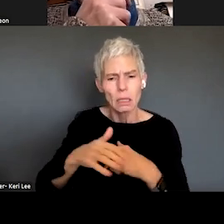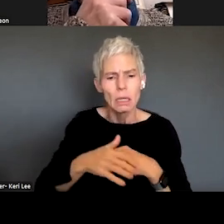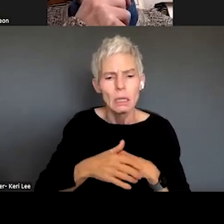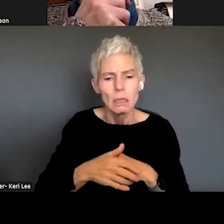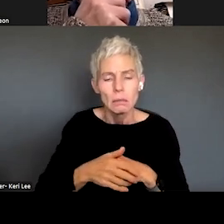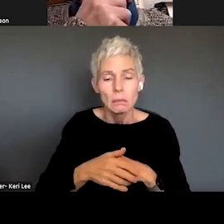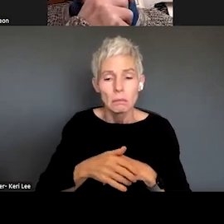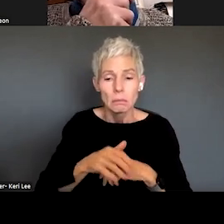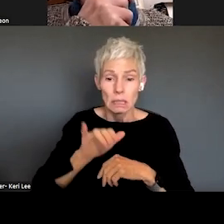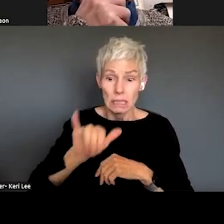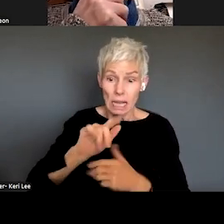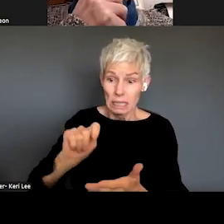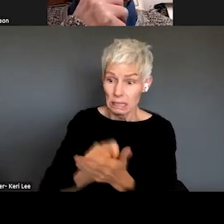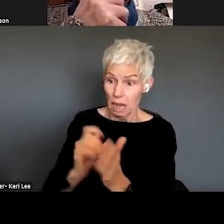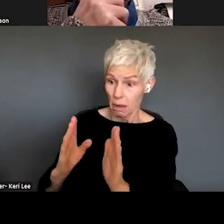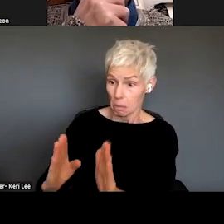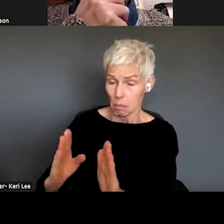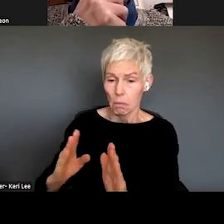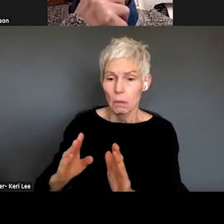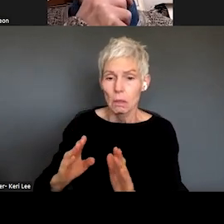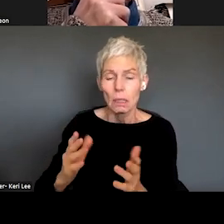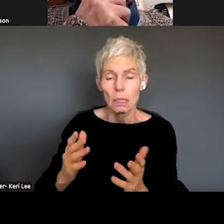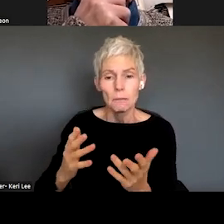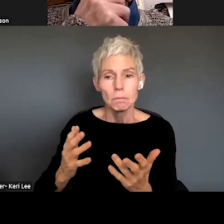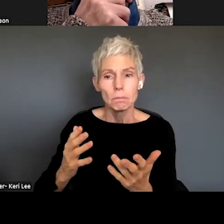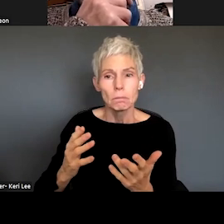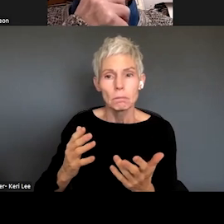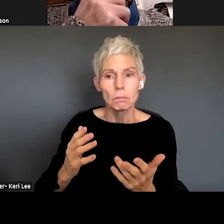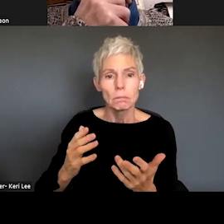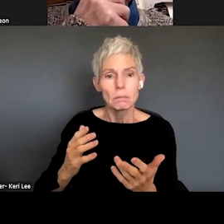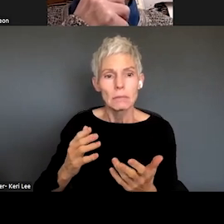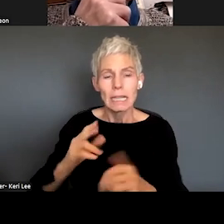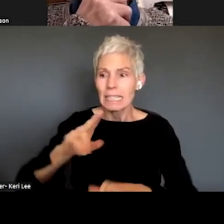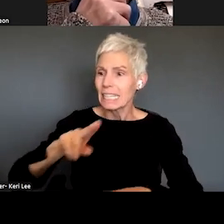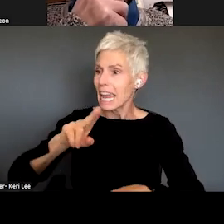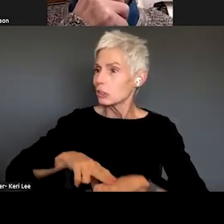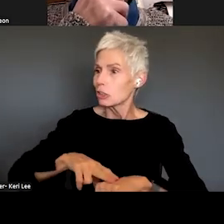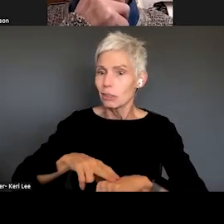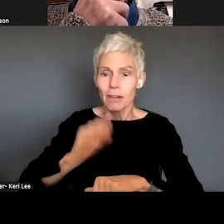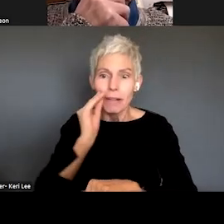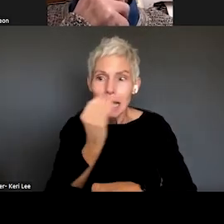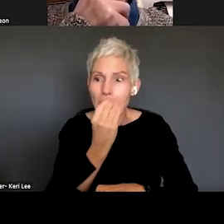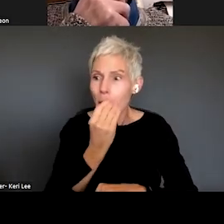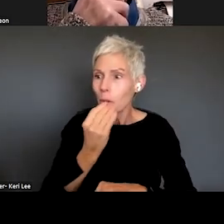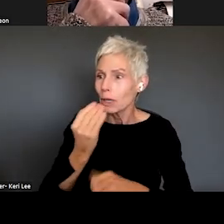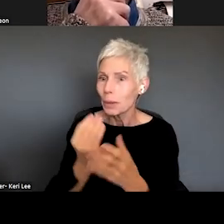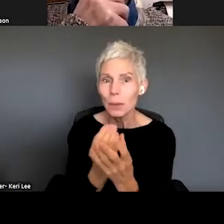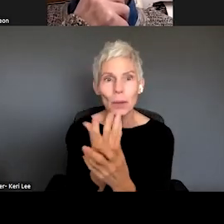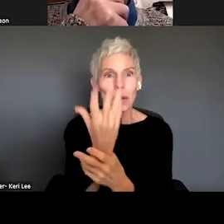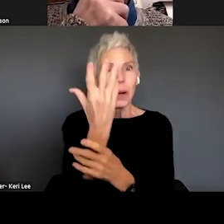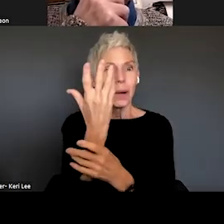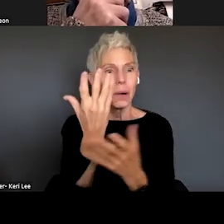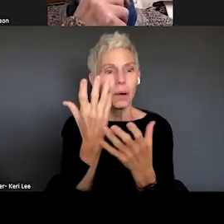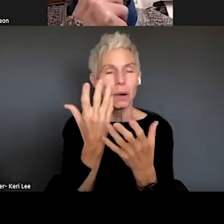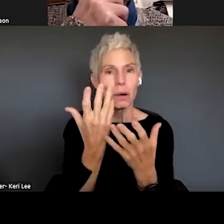a time of nature coming back to life, a time of optimism where